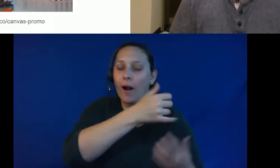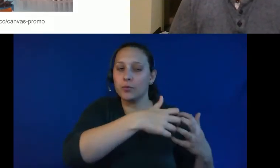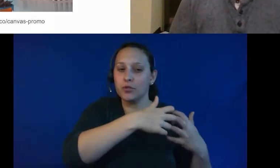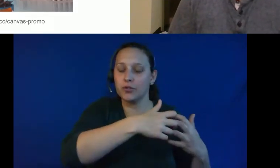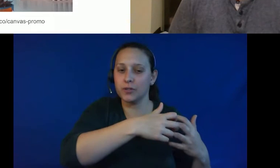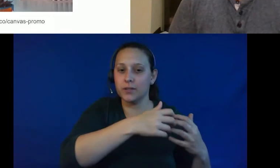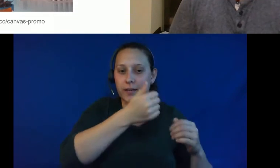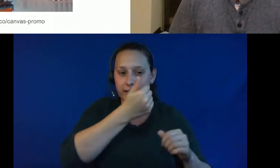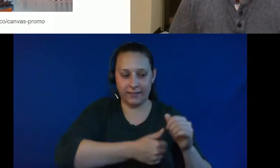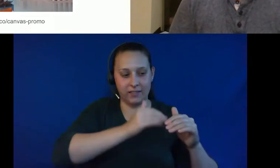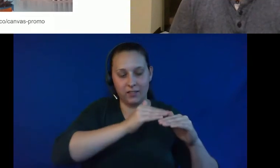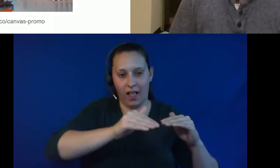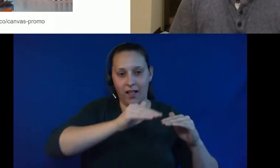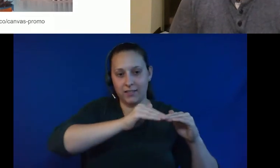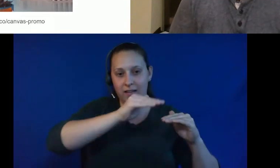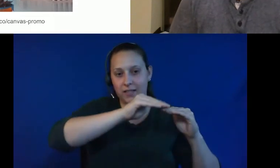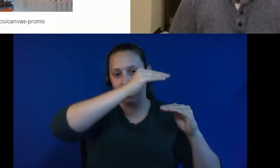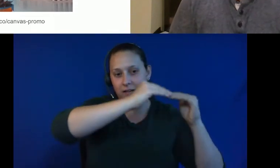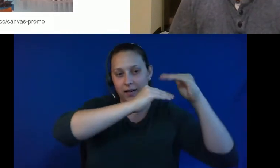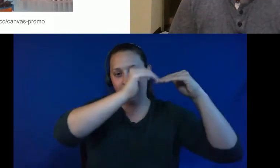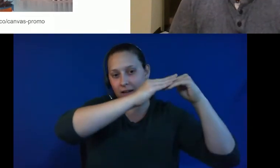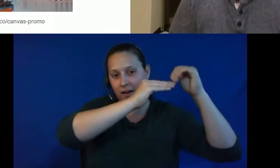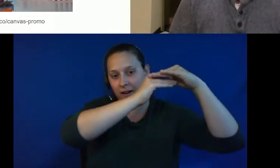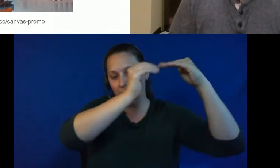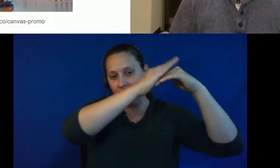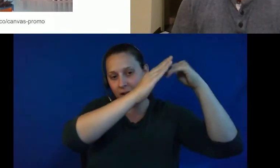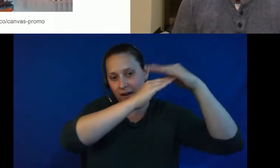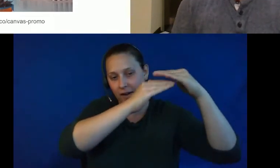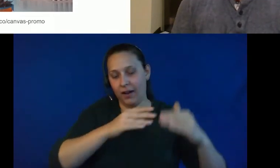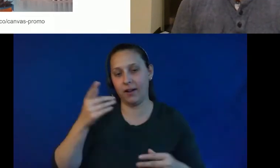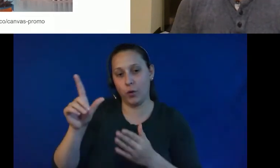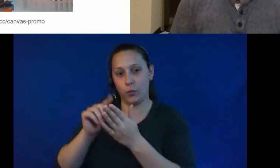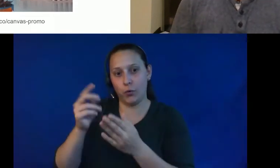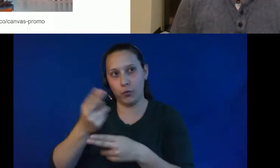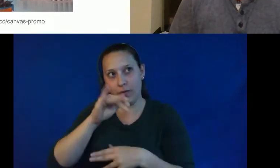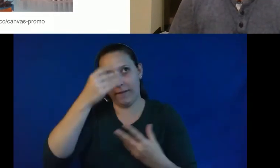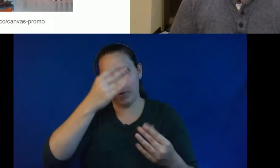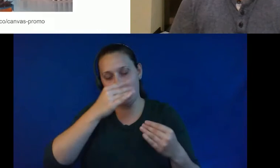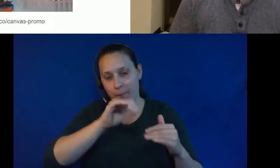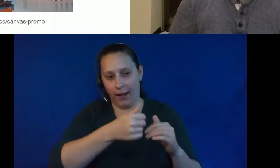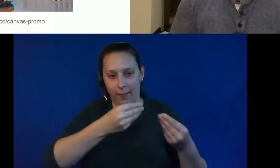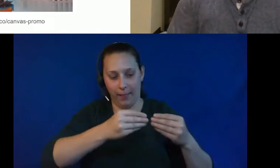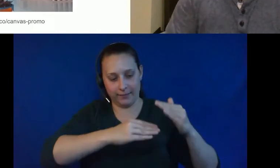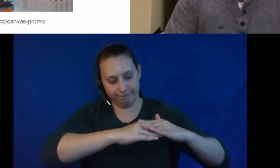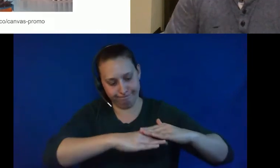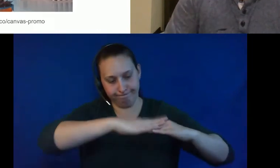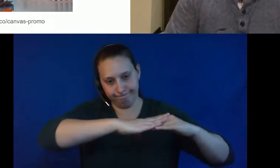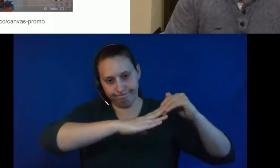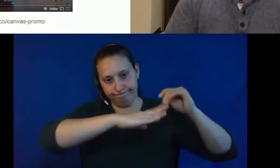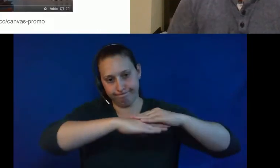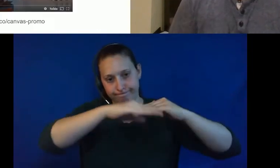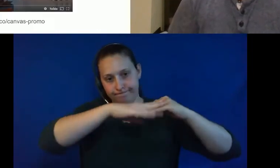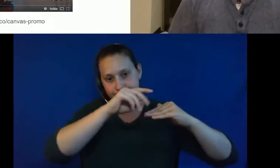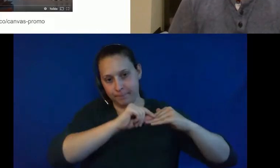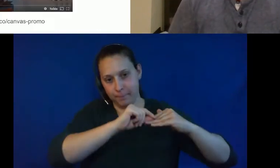each slice are basically coordinates that your printer will use in order to lay down the plastic and then essentially build up from there. With